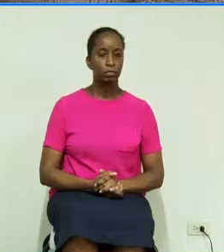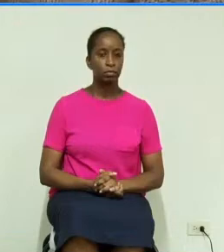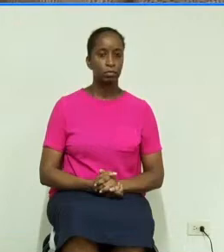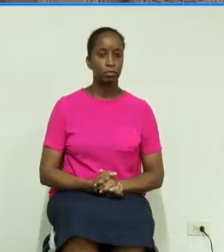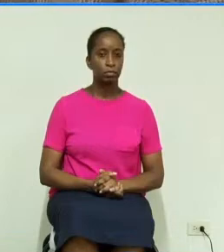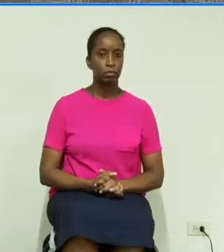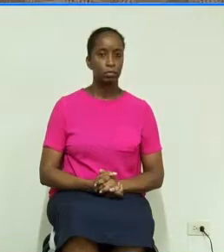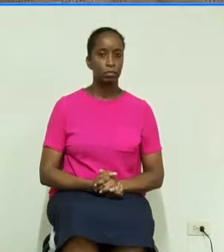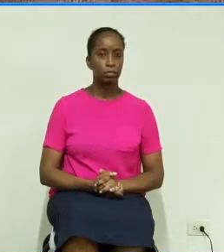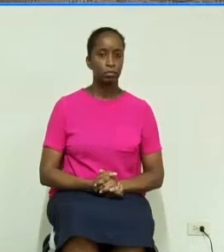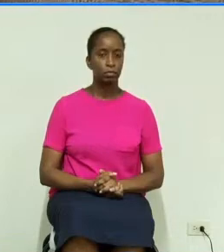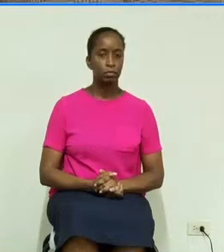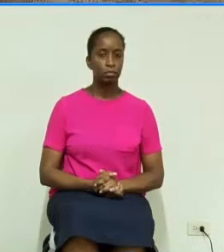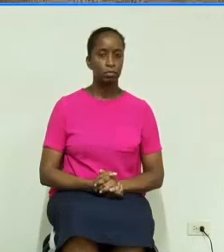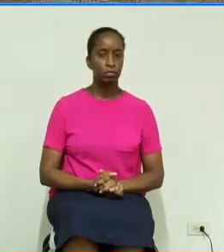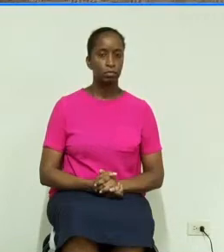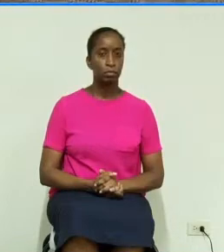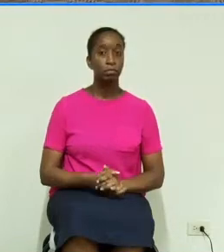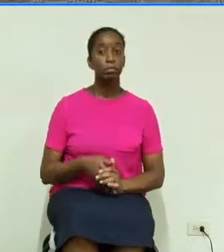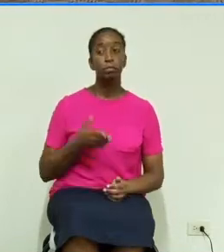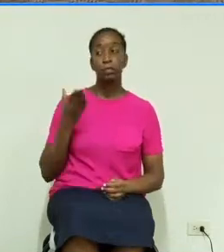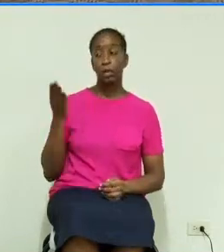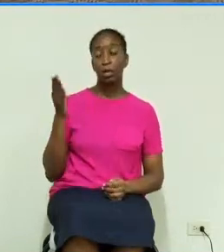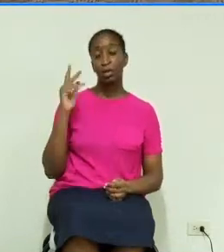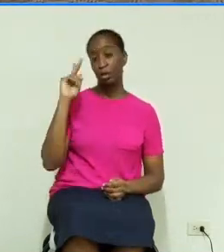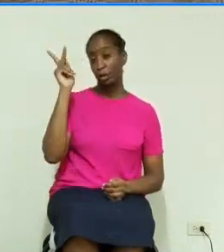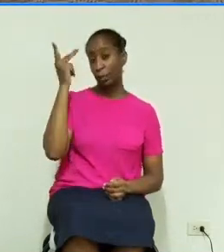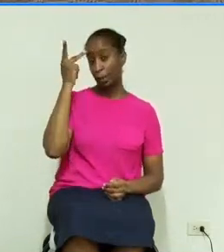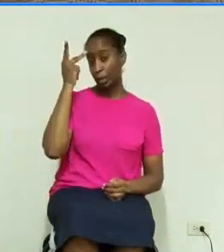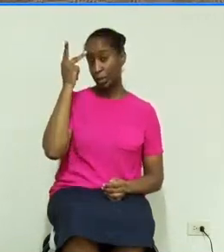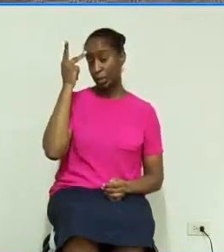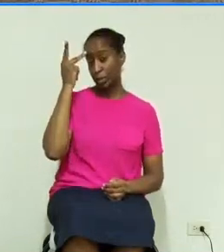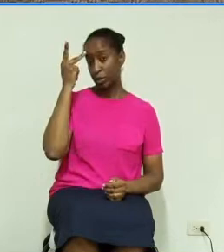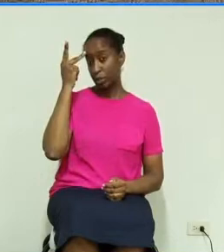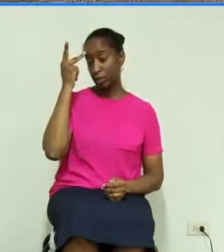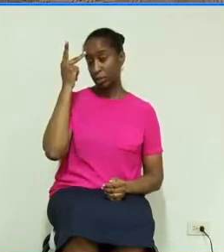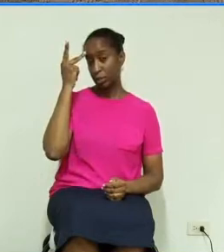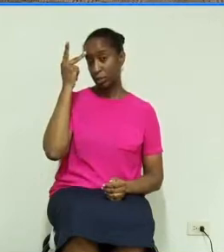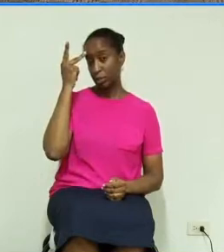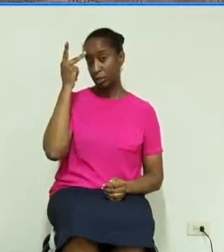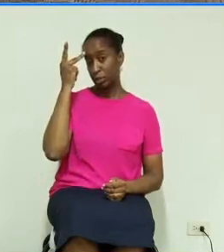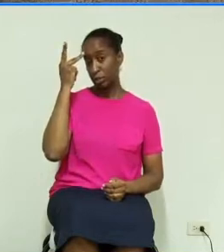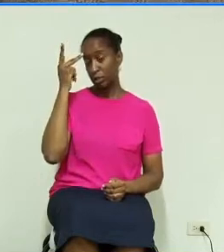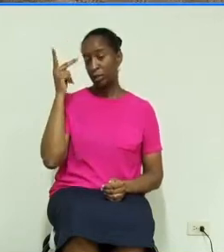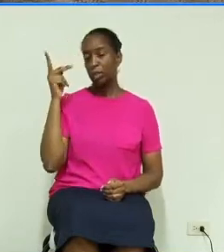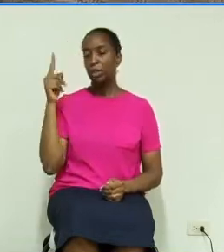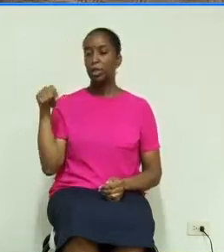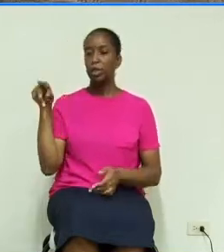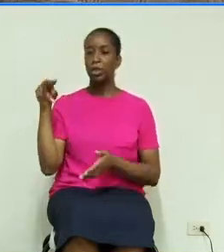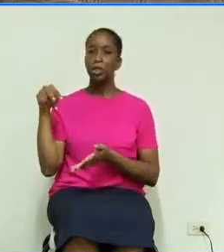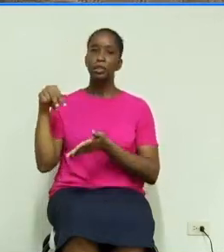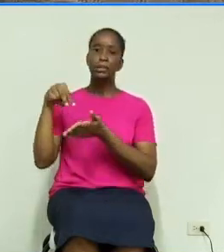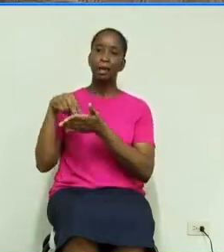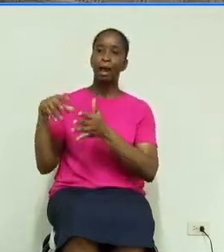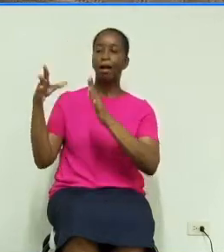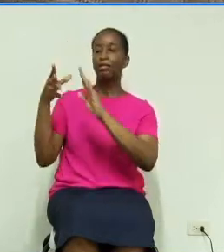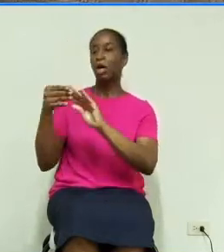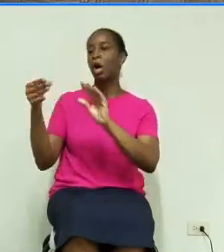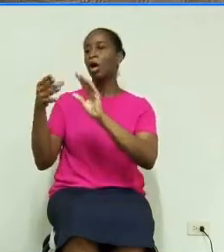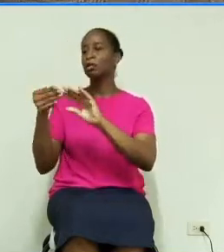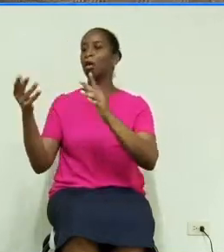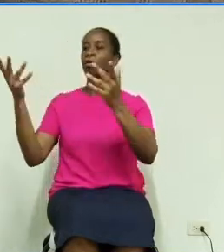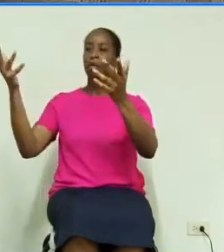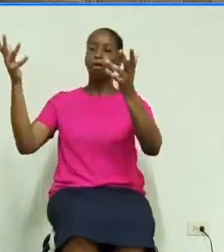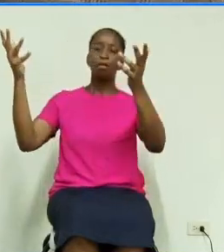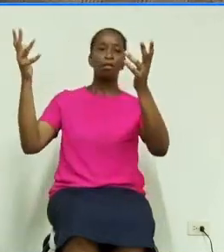hustle and bustle and the electoral requirements of the lower house. So you lose